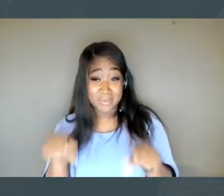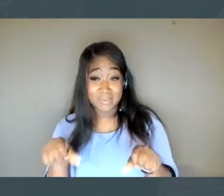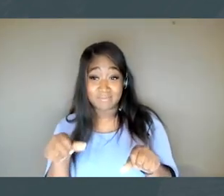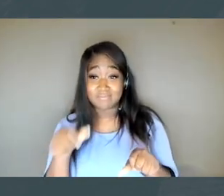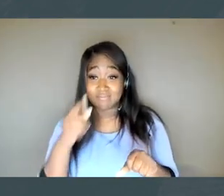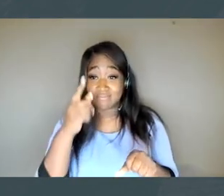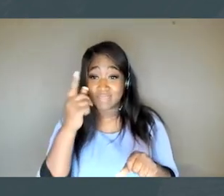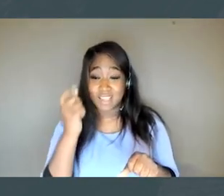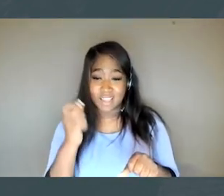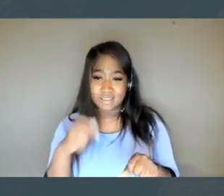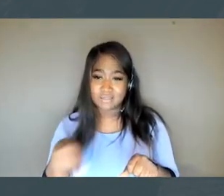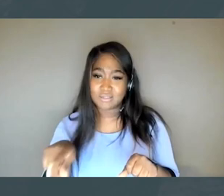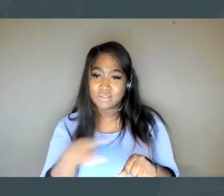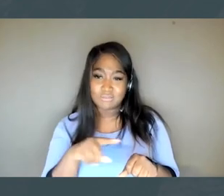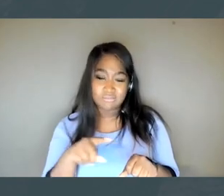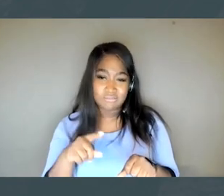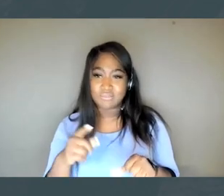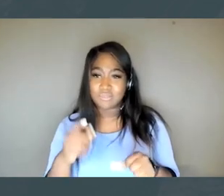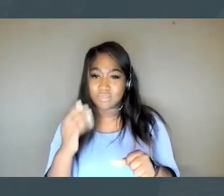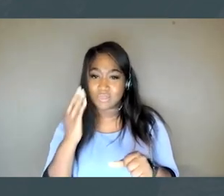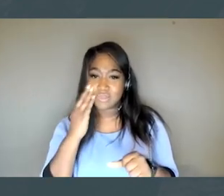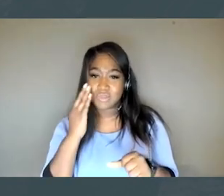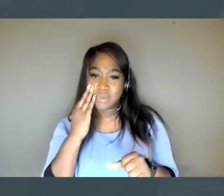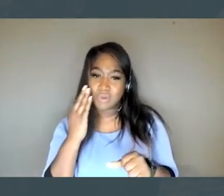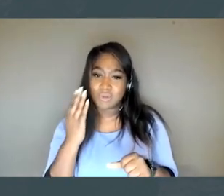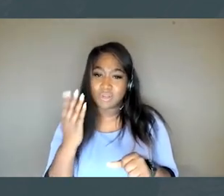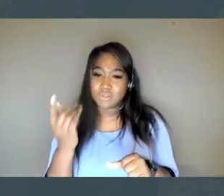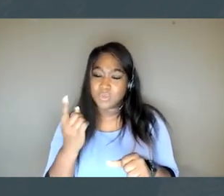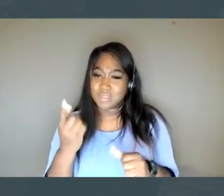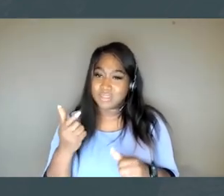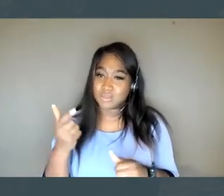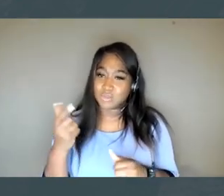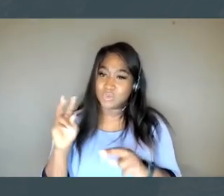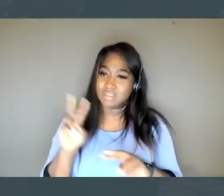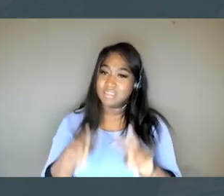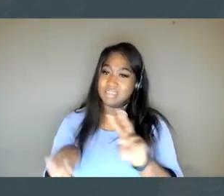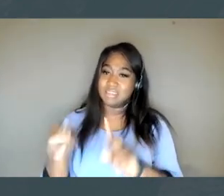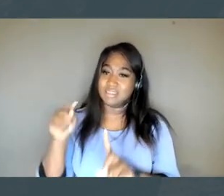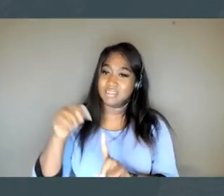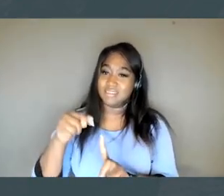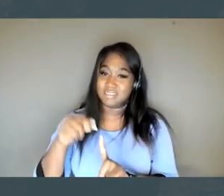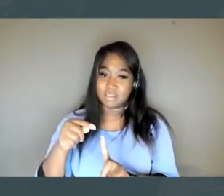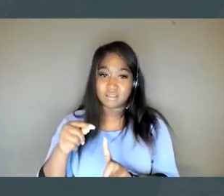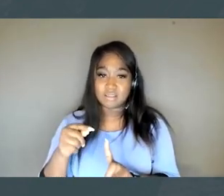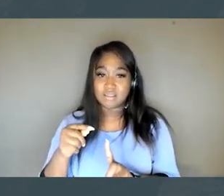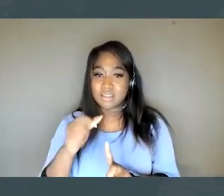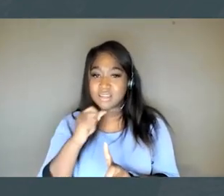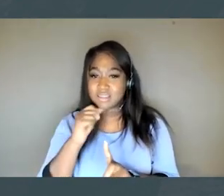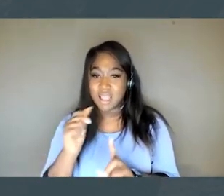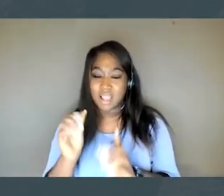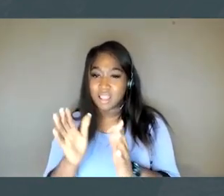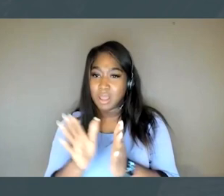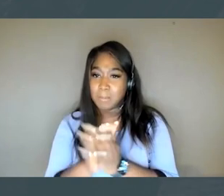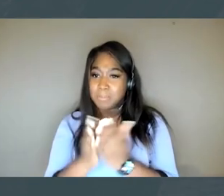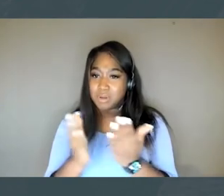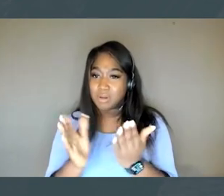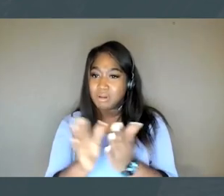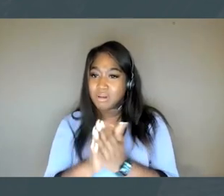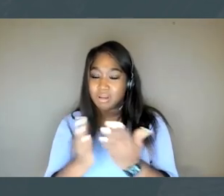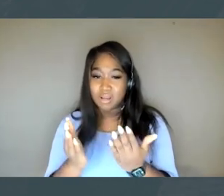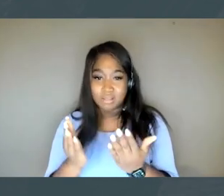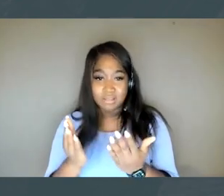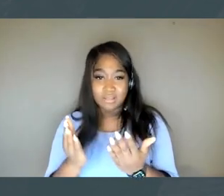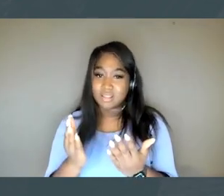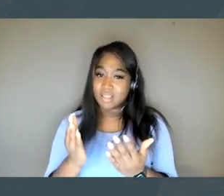because even with something like Scenes, I mean, that is a book that's definitely thinking about and based in